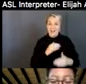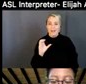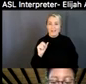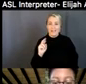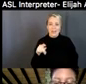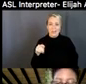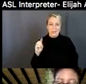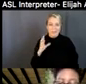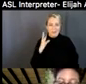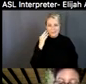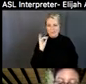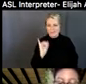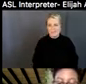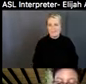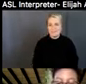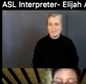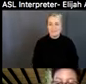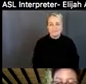experiences.